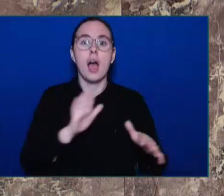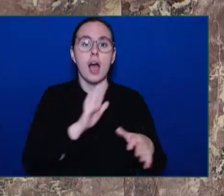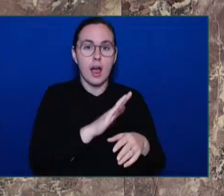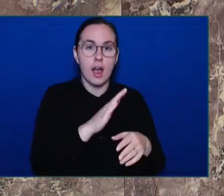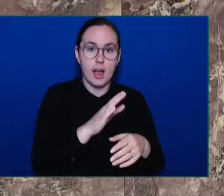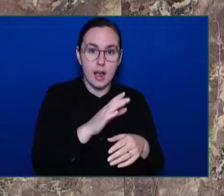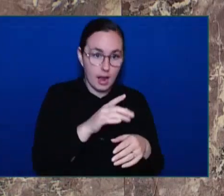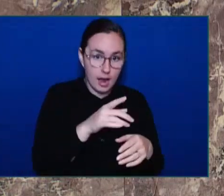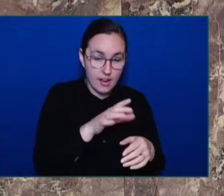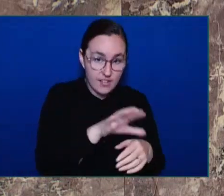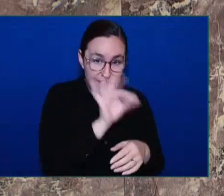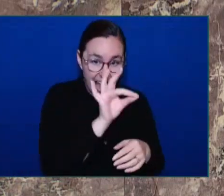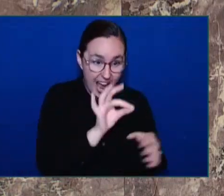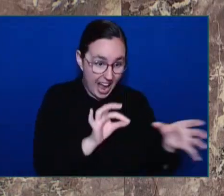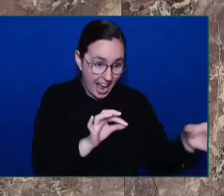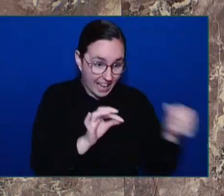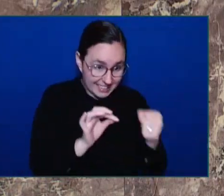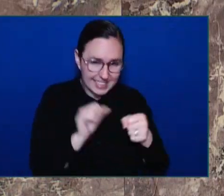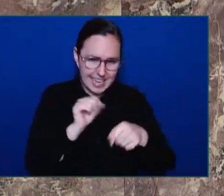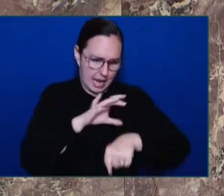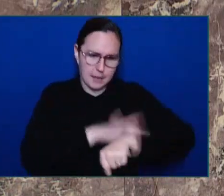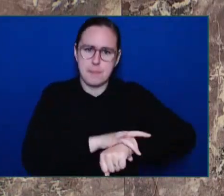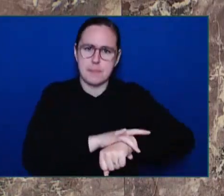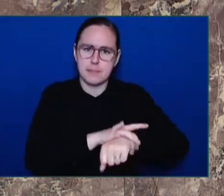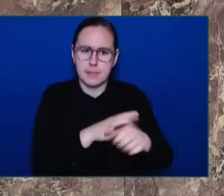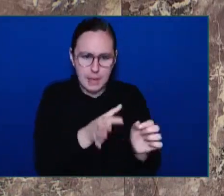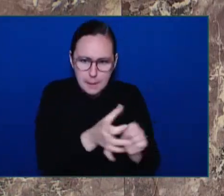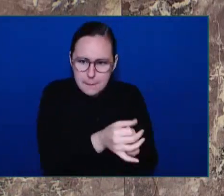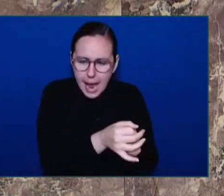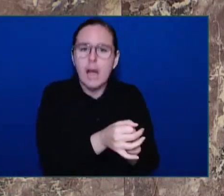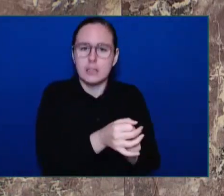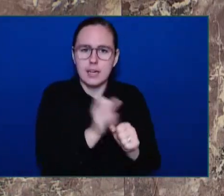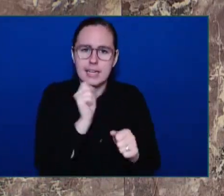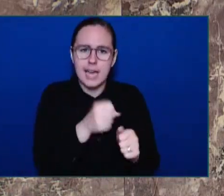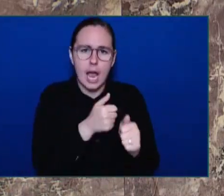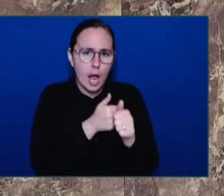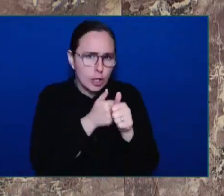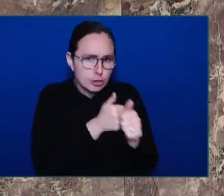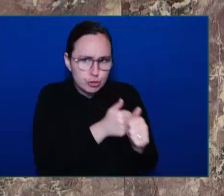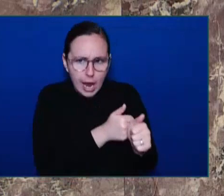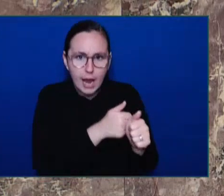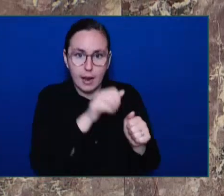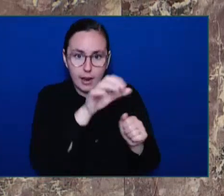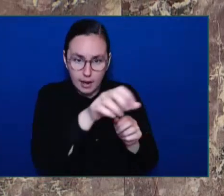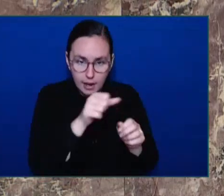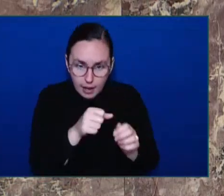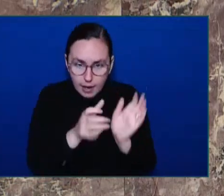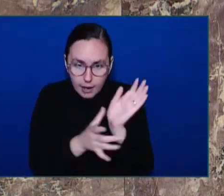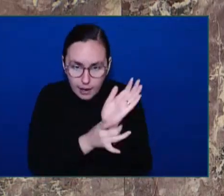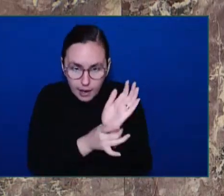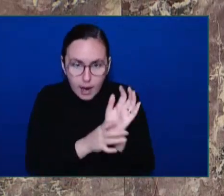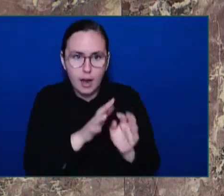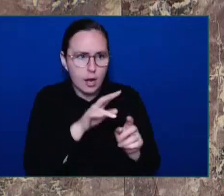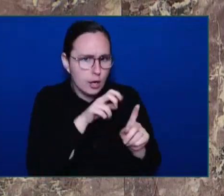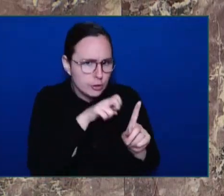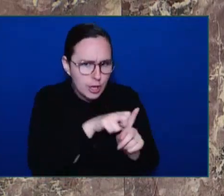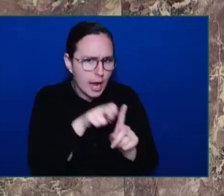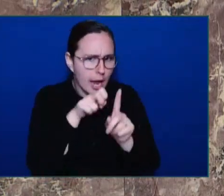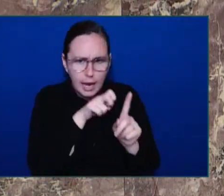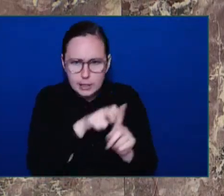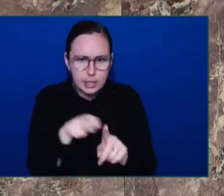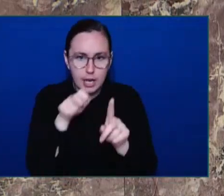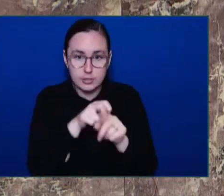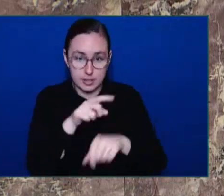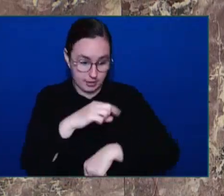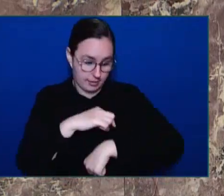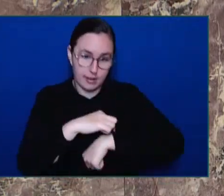while the nets are active. Birds are fitted with a small metal band with a unique number. The number reflects the species, the age,